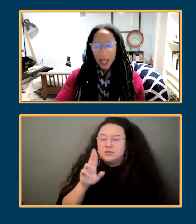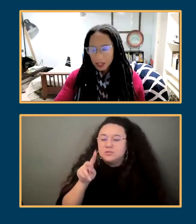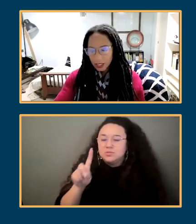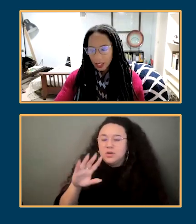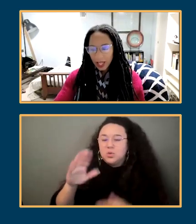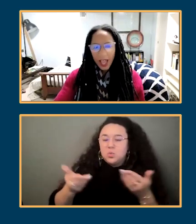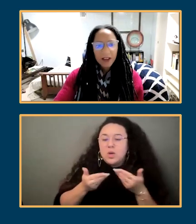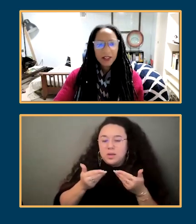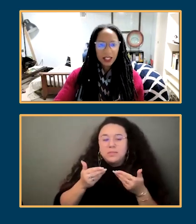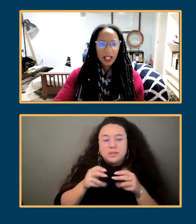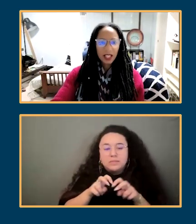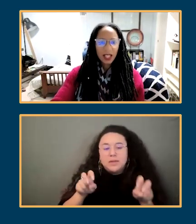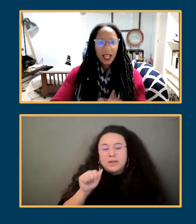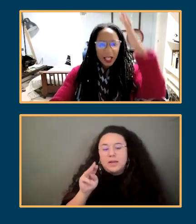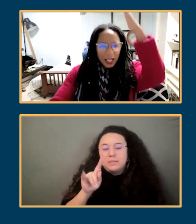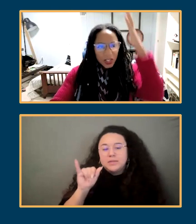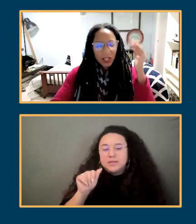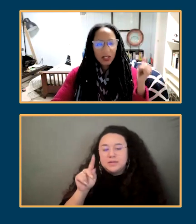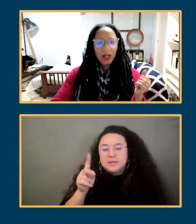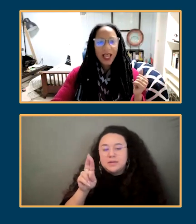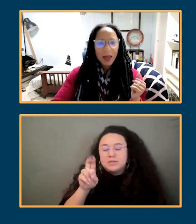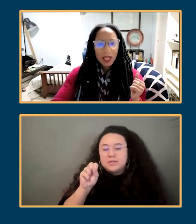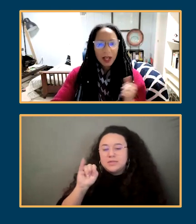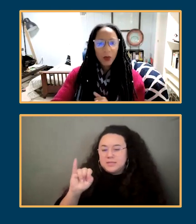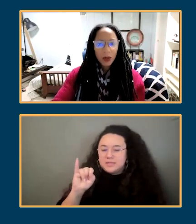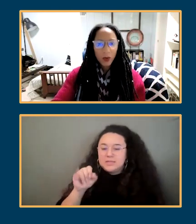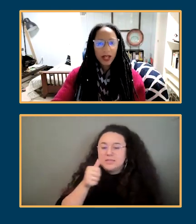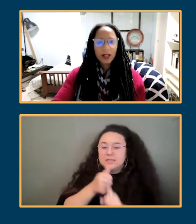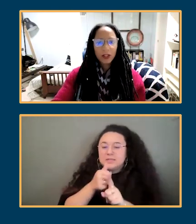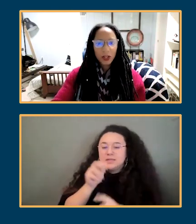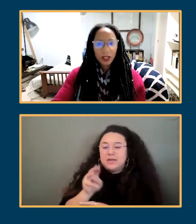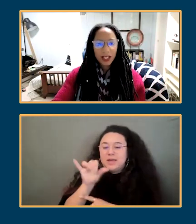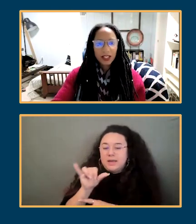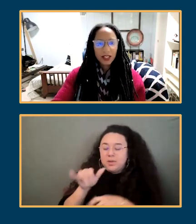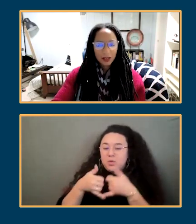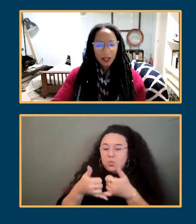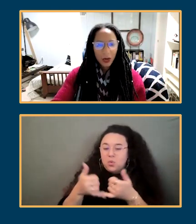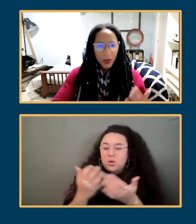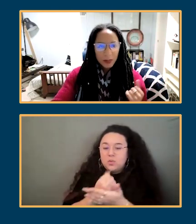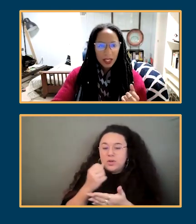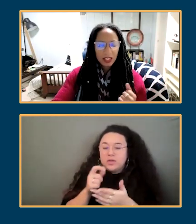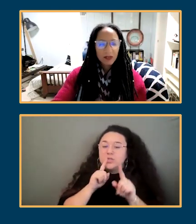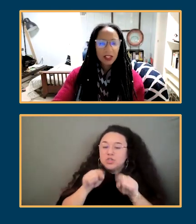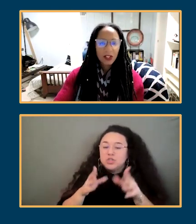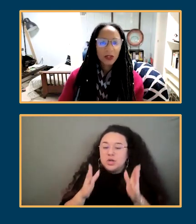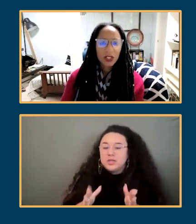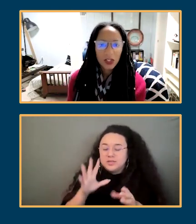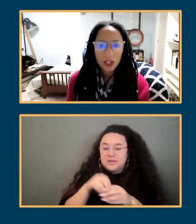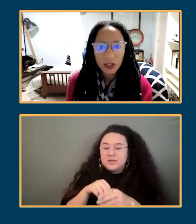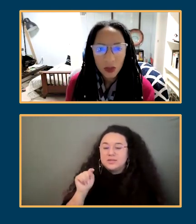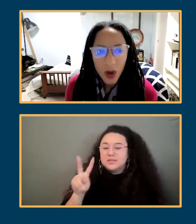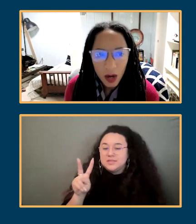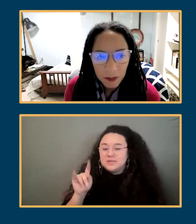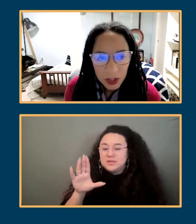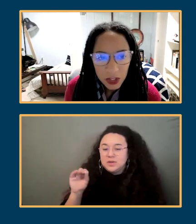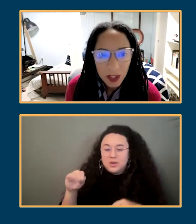panel, Amity Adarizi. She is an Emmy award-winning journalist who has been in a TV studio since